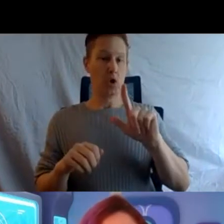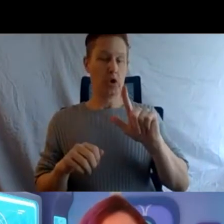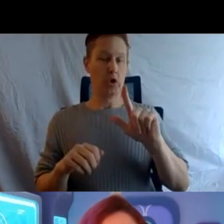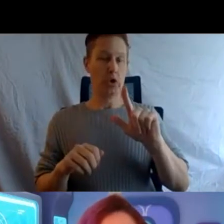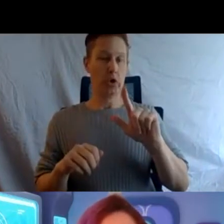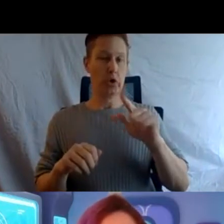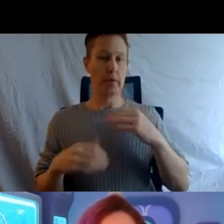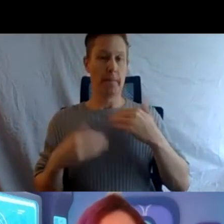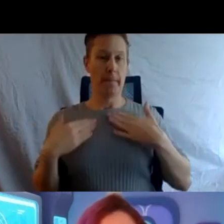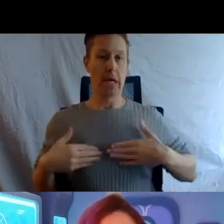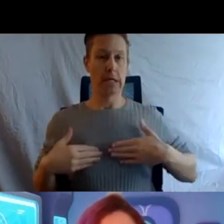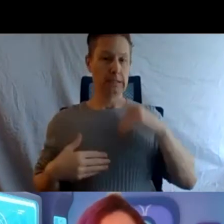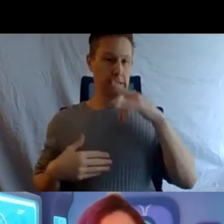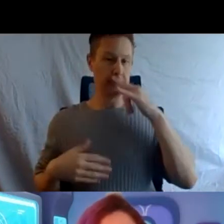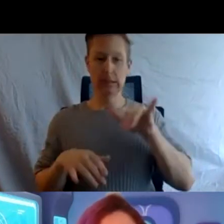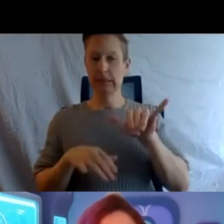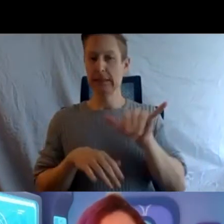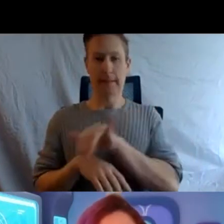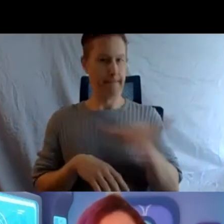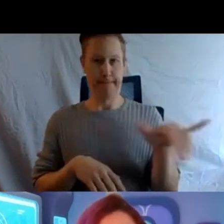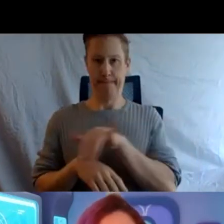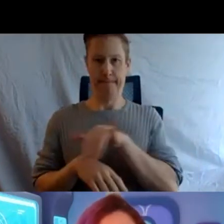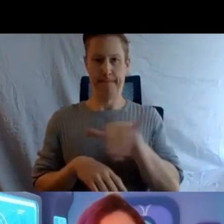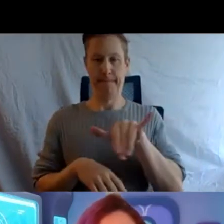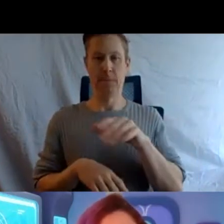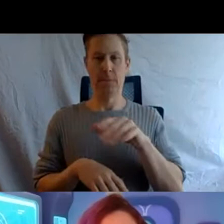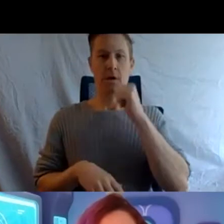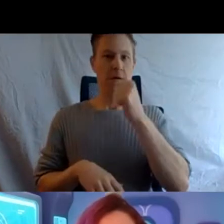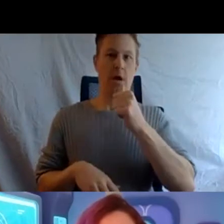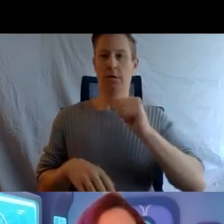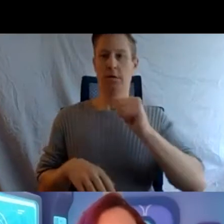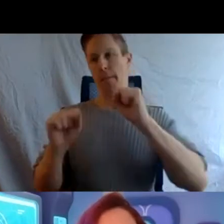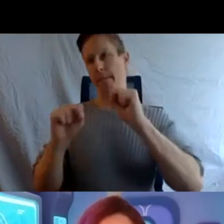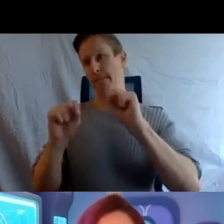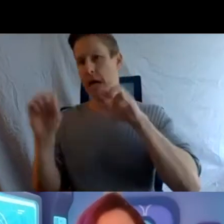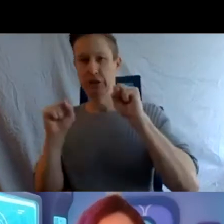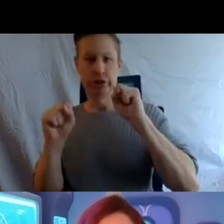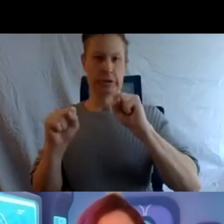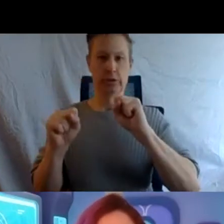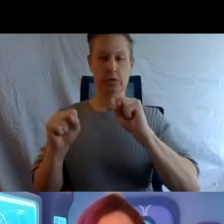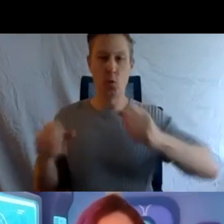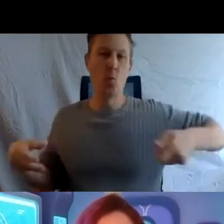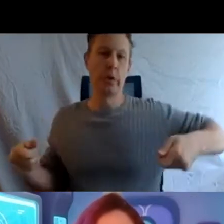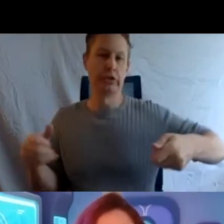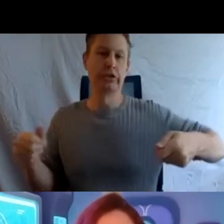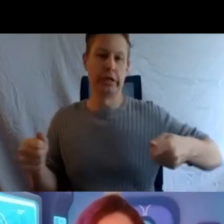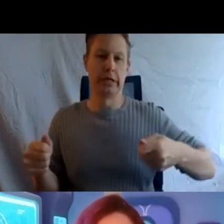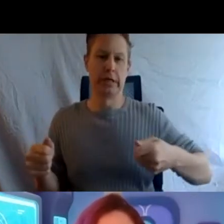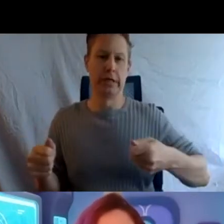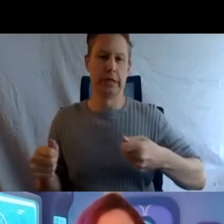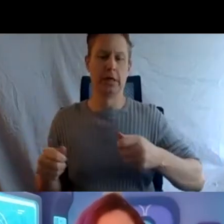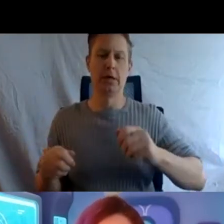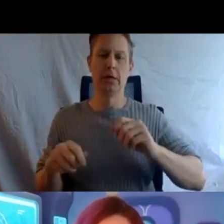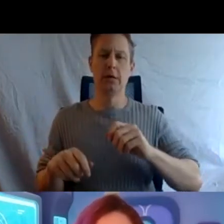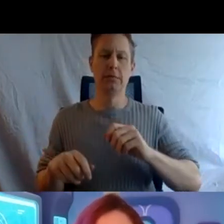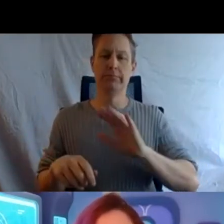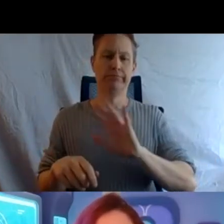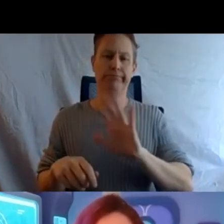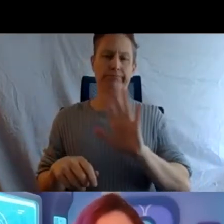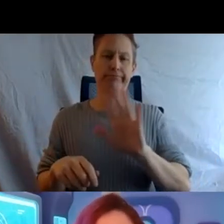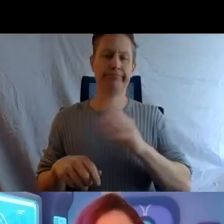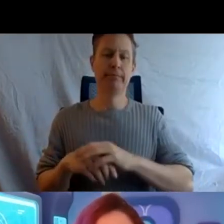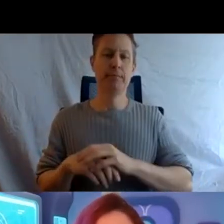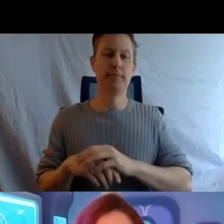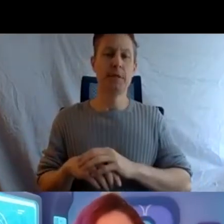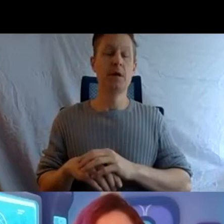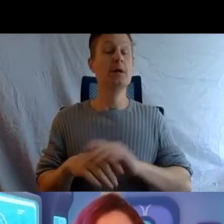that's exactly right. We didn't want it to be the magic wheelchair that could do things that real wheelchairs couldn't. At the